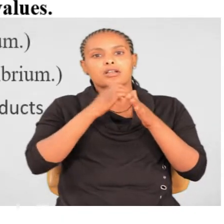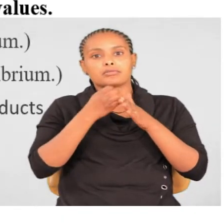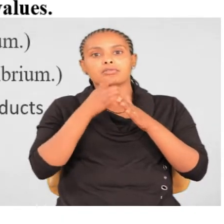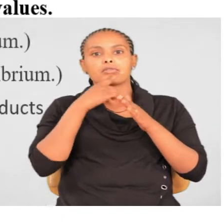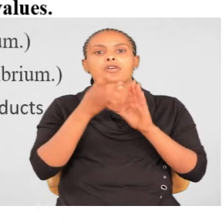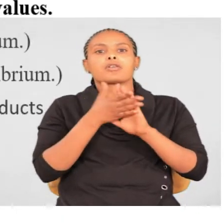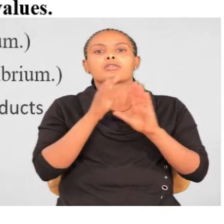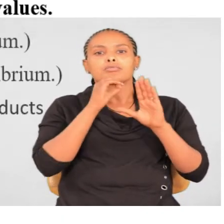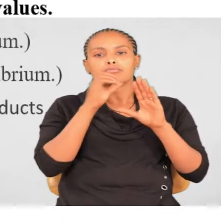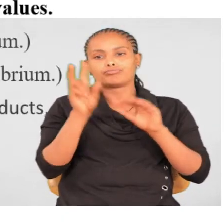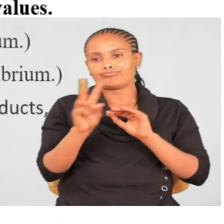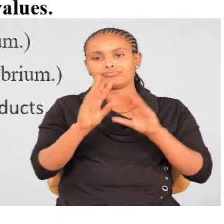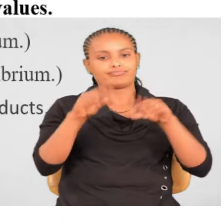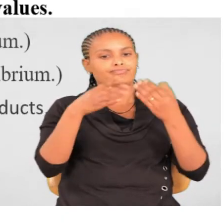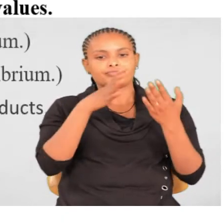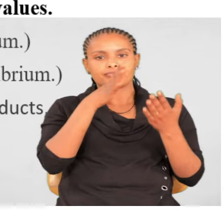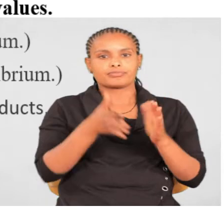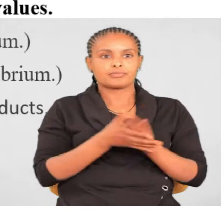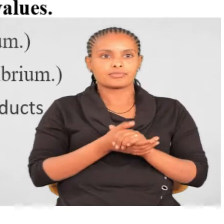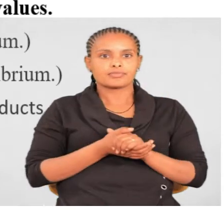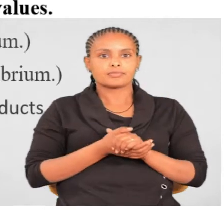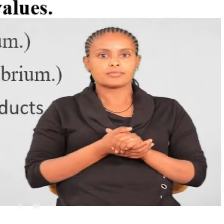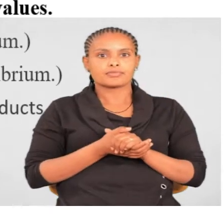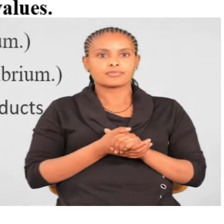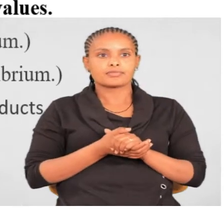is favored.